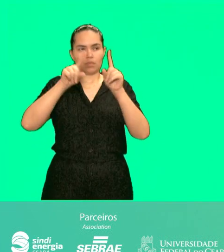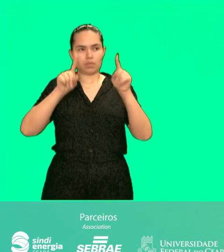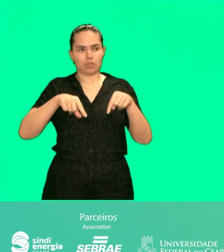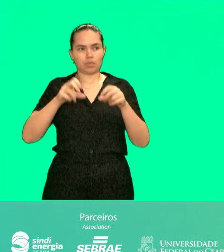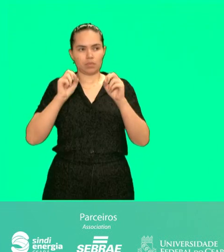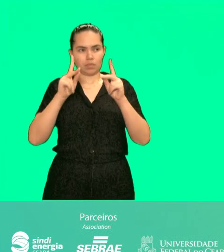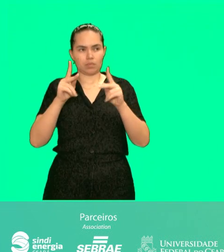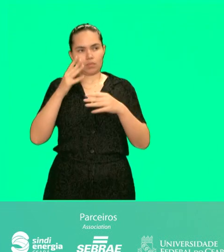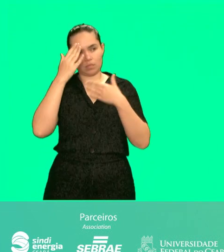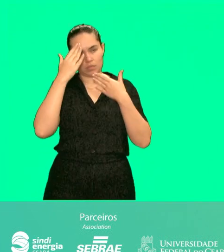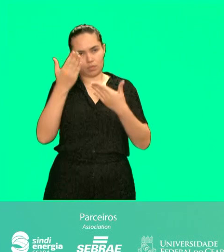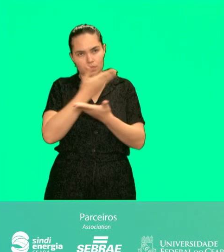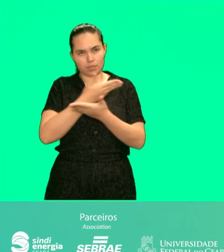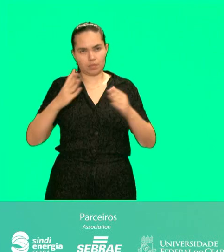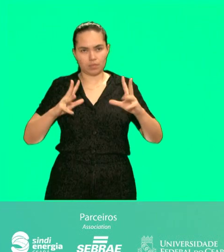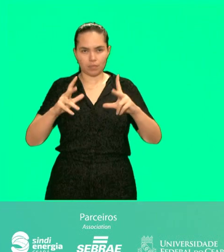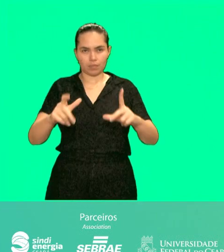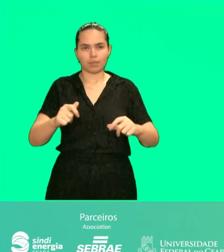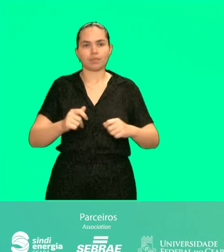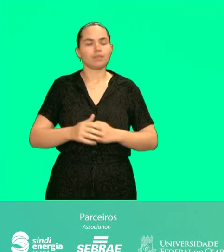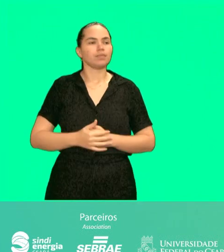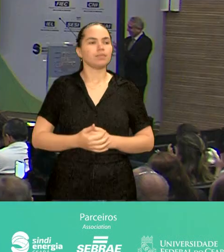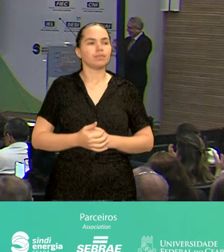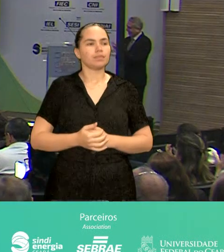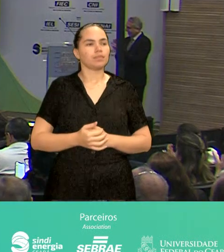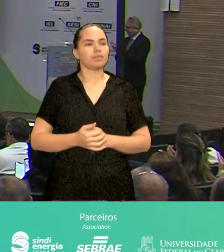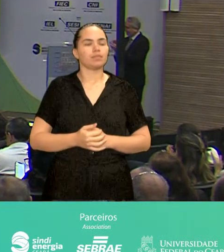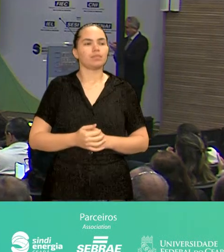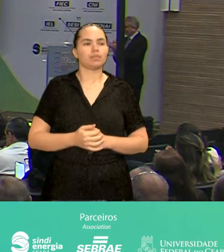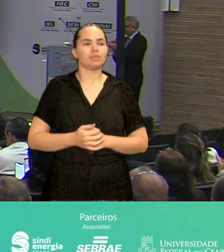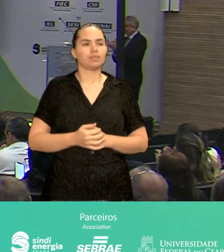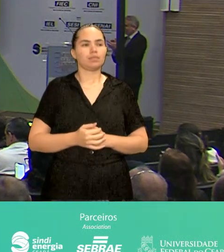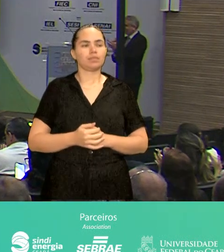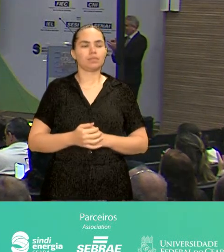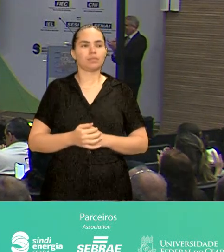for the É market isso aí. Muito projects. Thank obrigado. you very much.